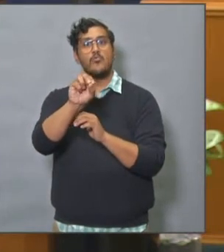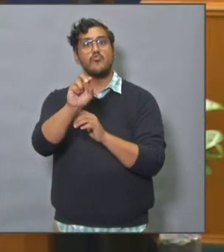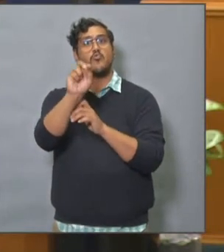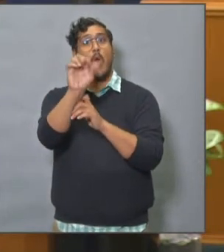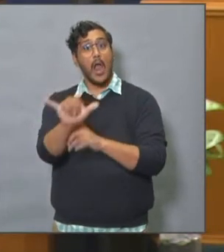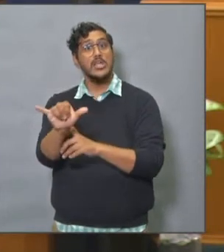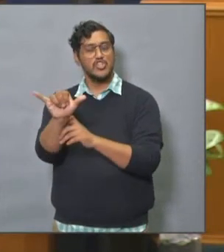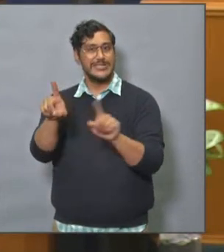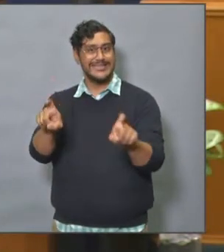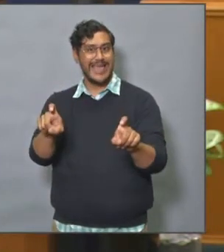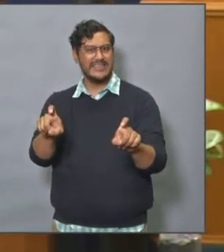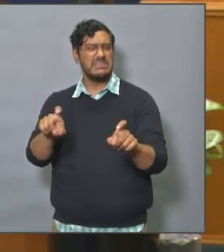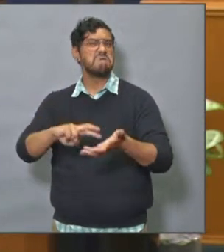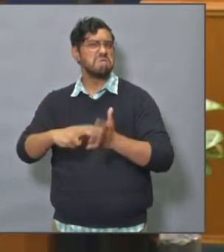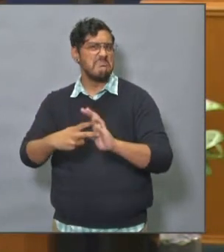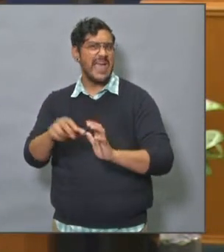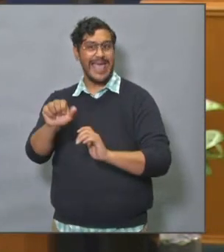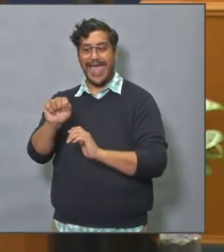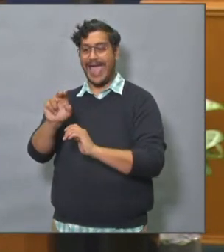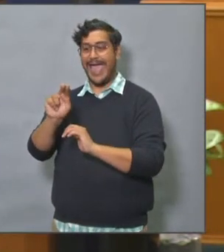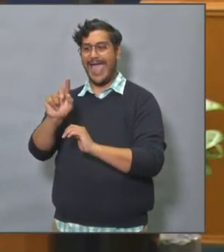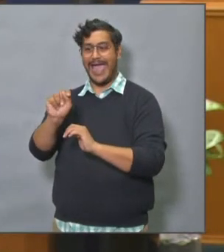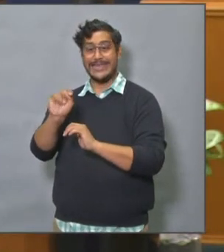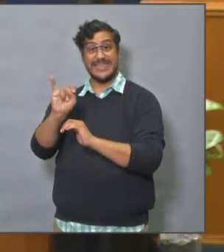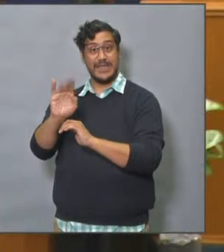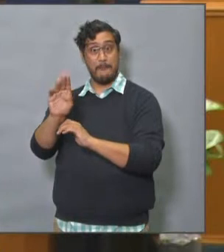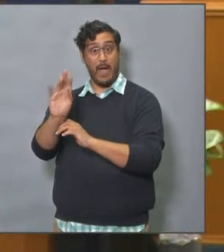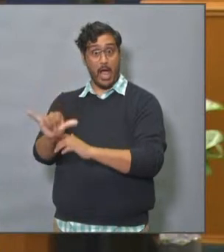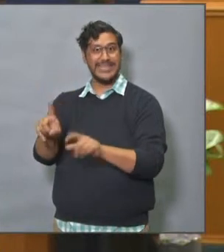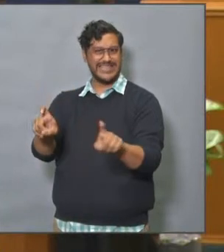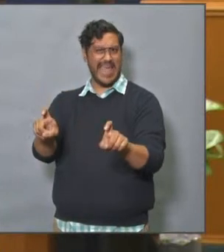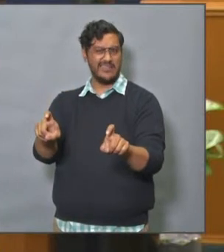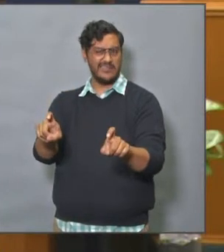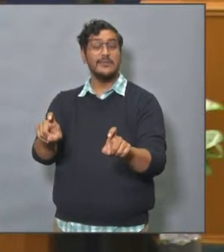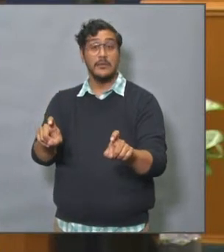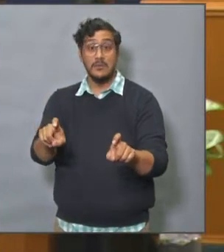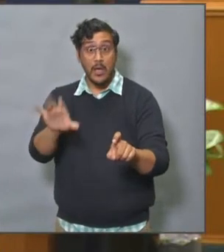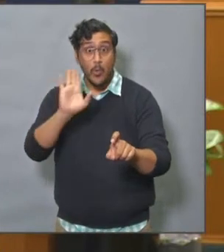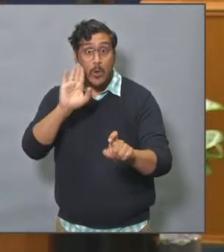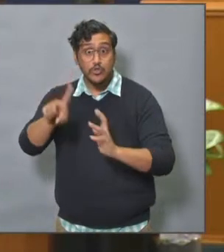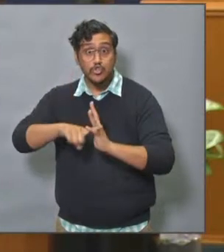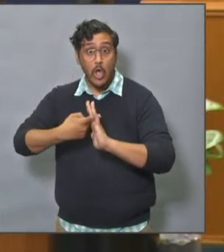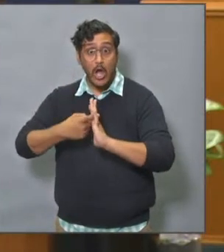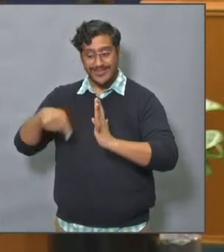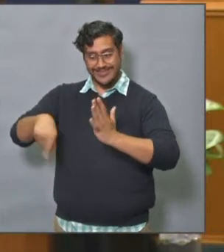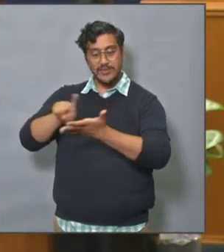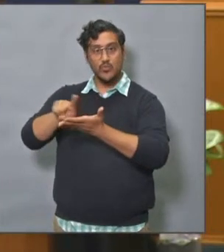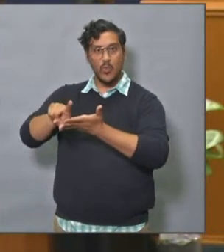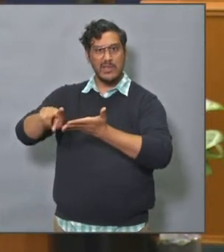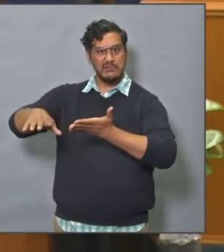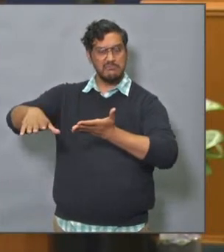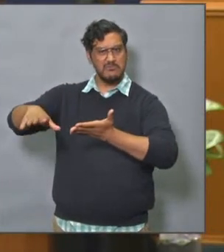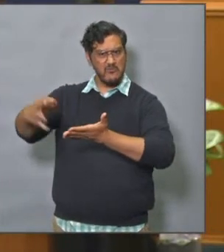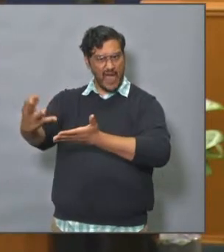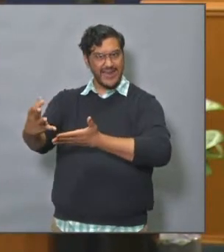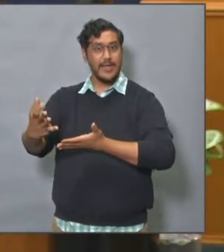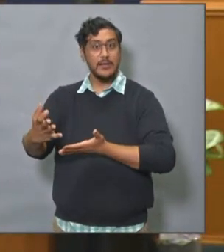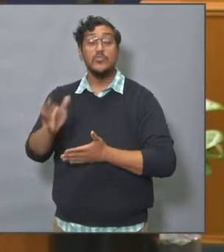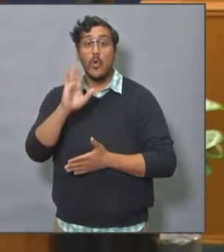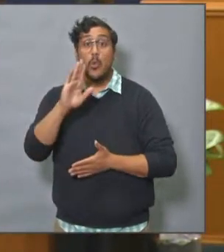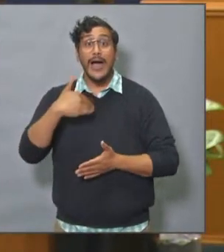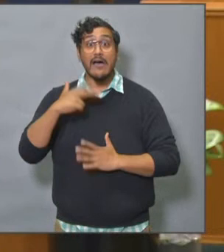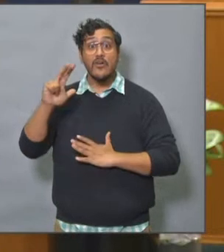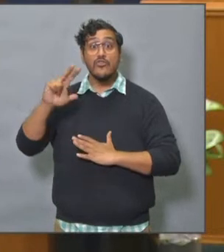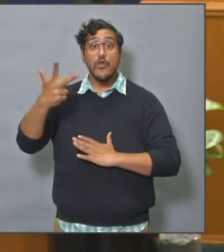testing. I think the testing will start later on this week. So we'll have a third round of results that we'll be able to share that I